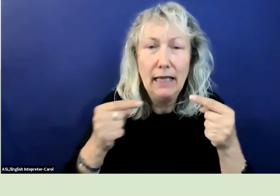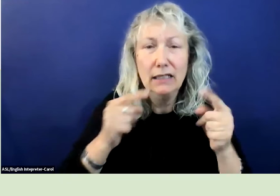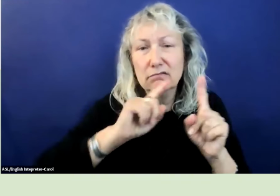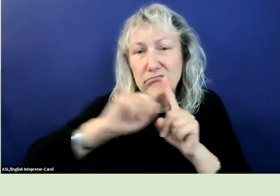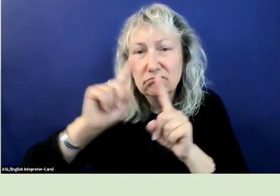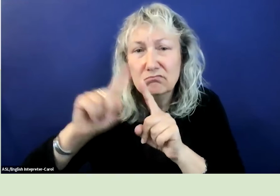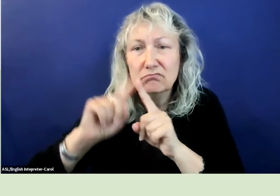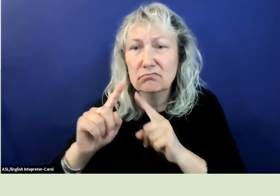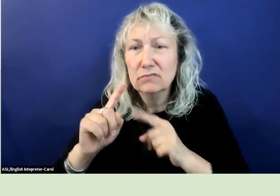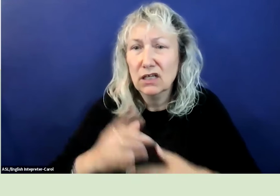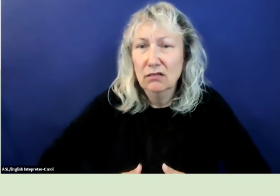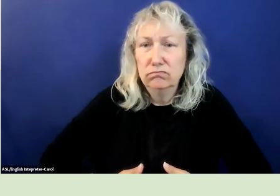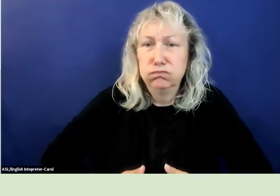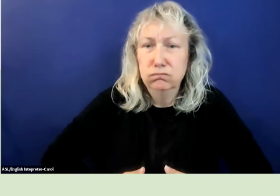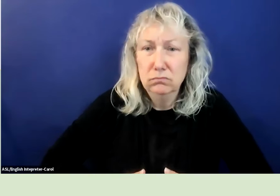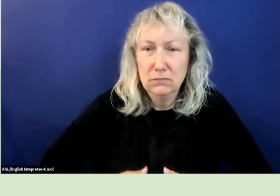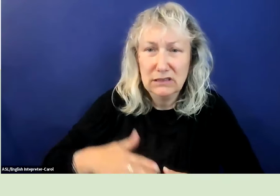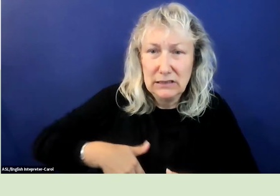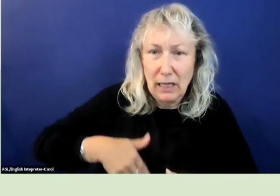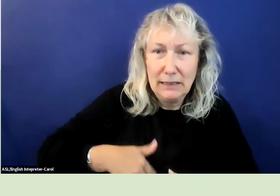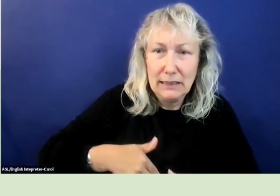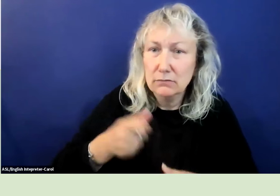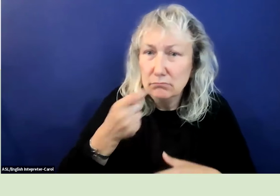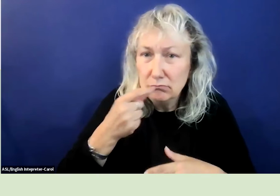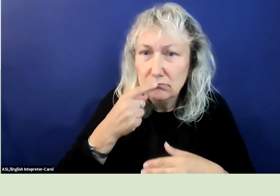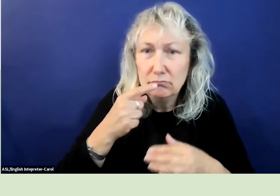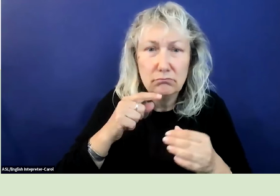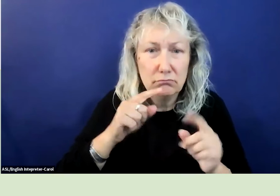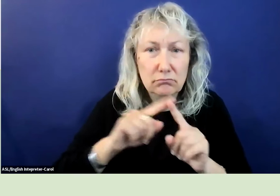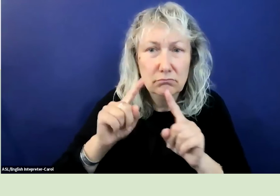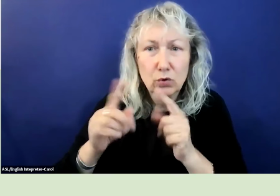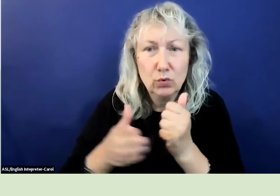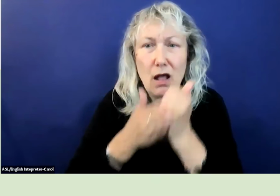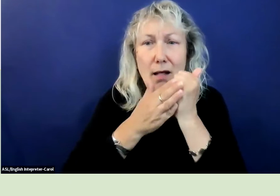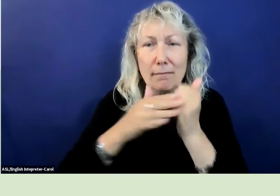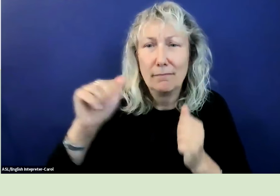medication remedies. We must have at least 5 to 7 days of this